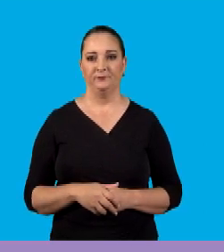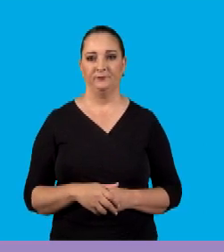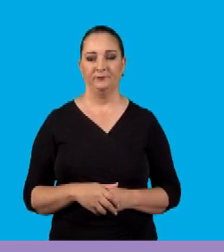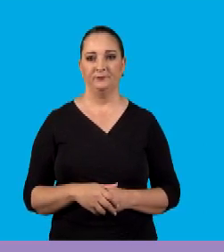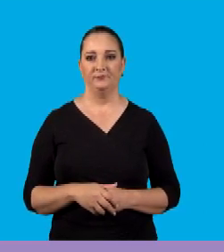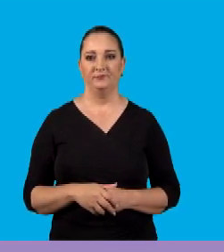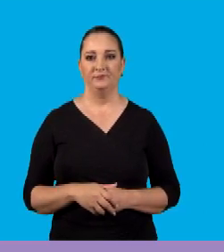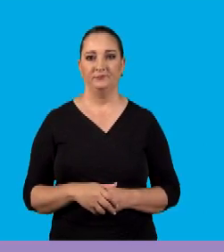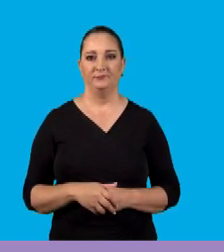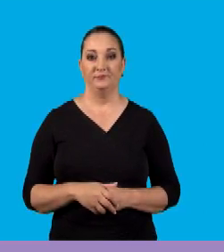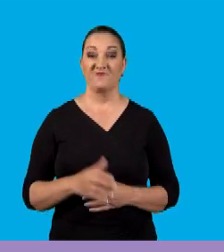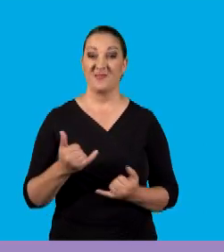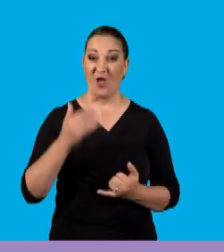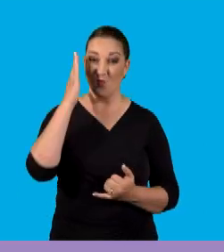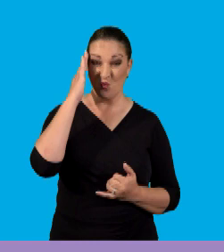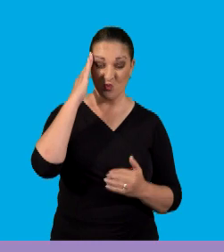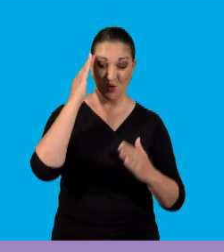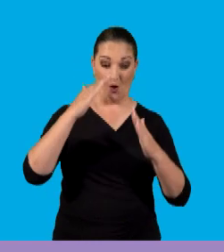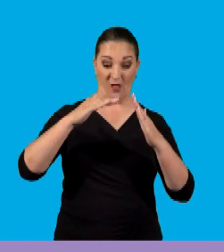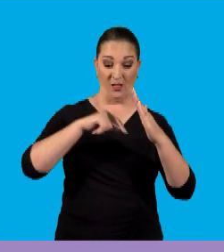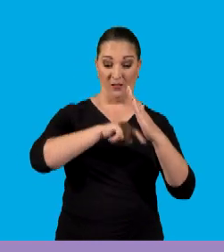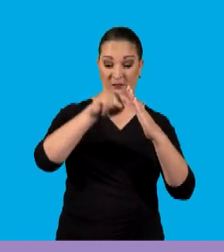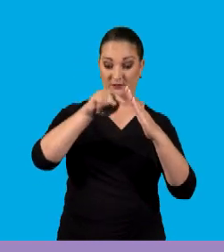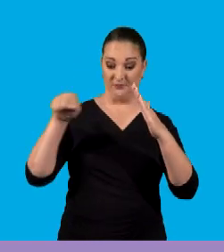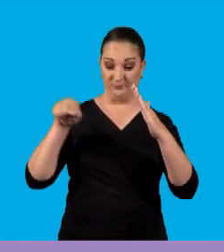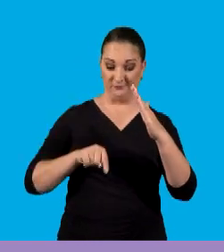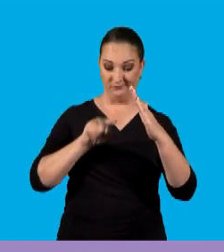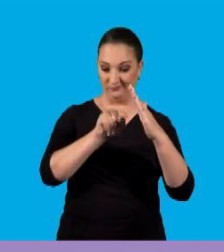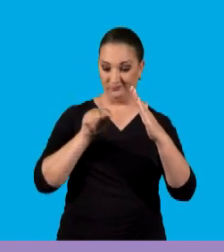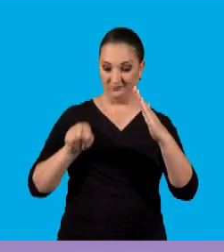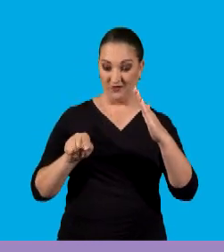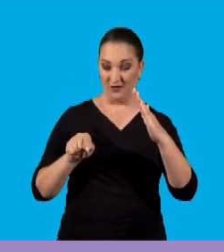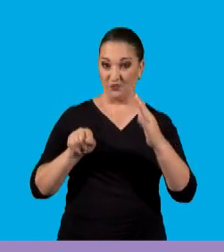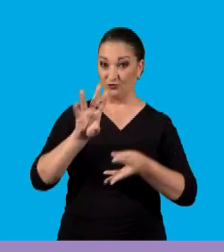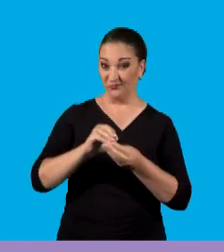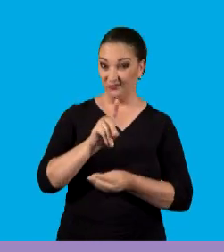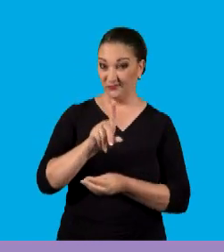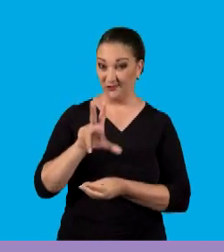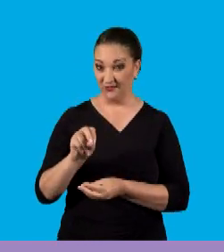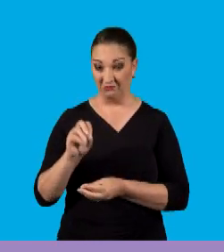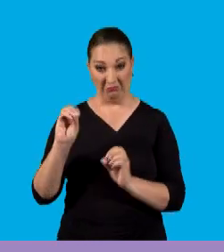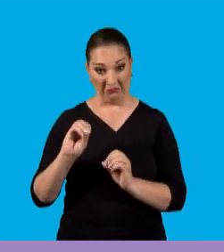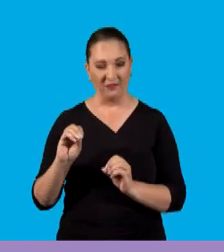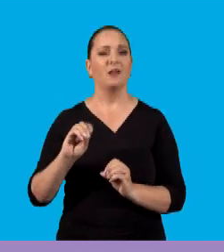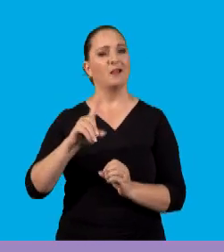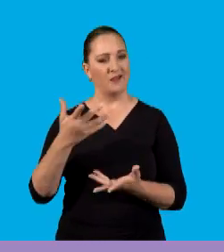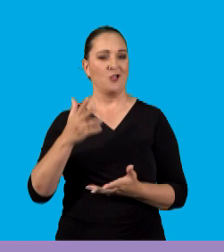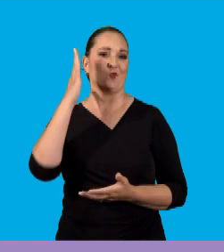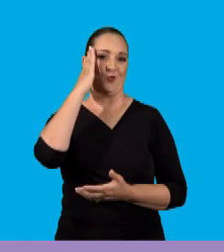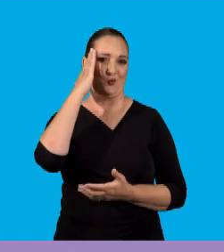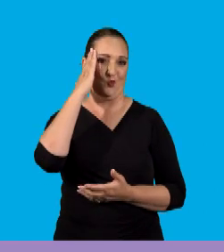degrees. So because of that, we know. Another way we could have used would be to say